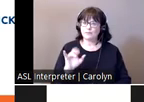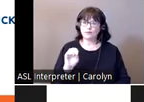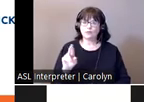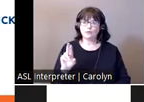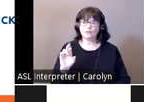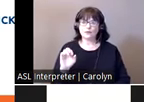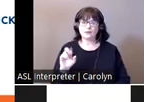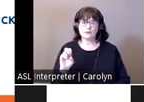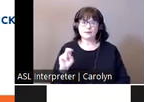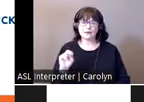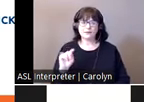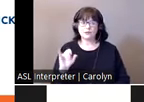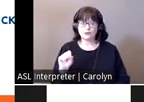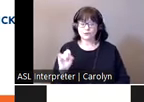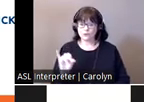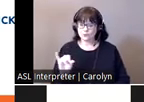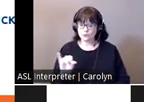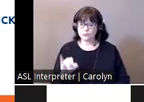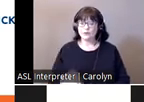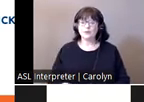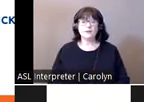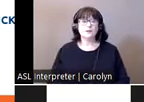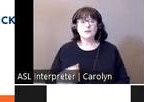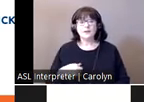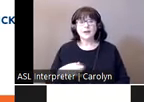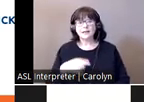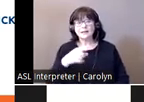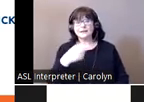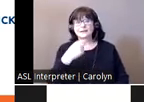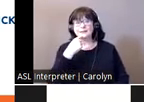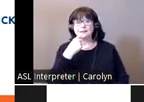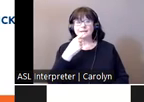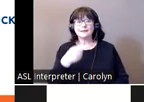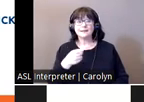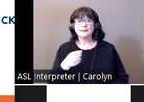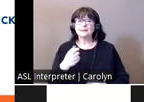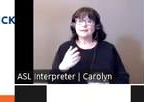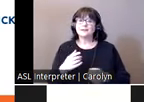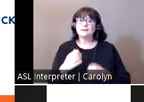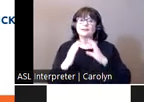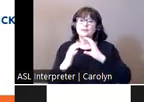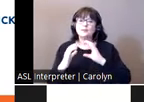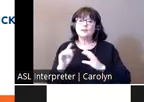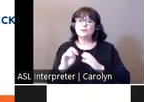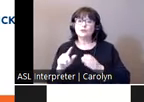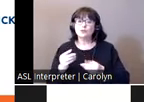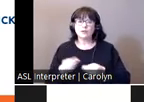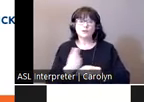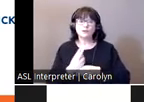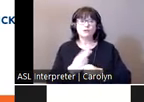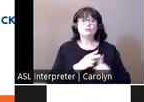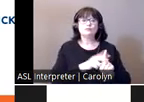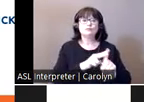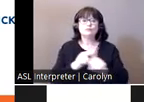And I like their definition, a portable communication tool that represents evidence of your skills for employers, educators, and